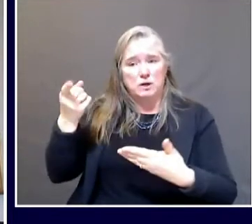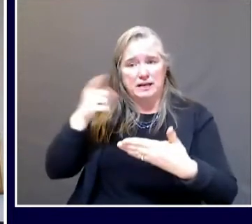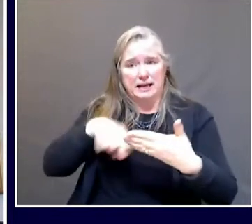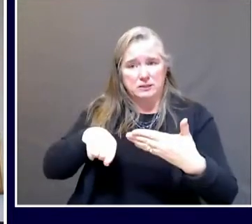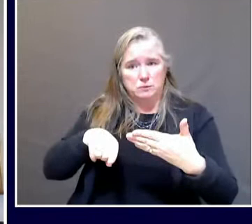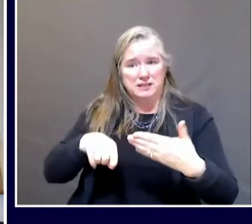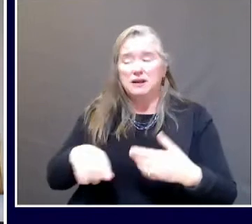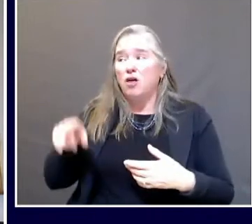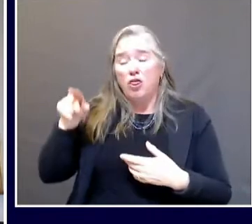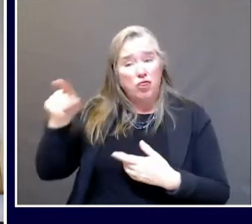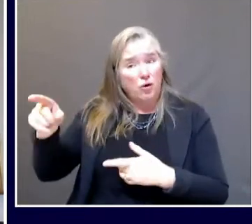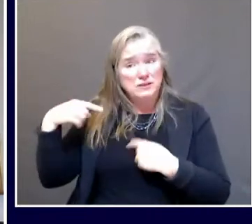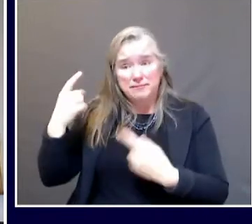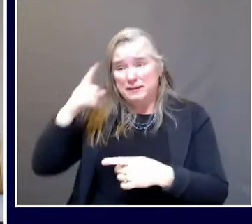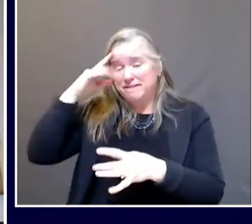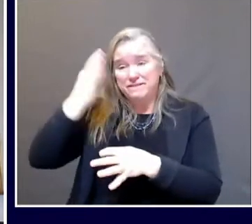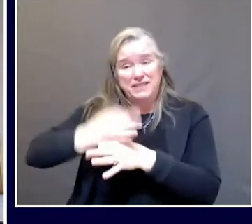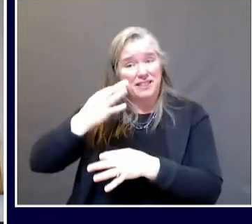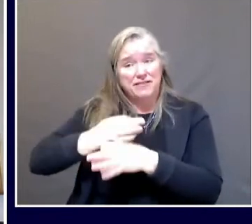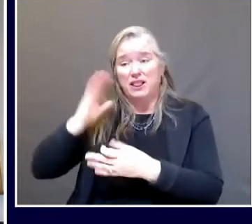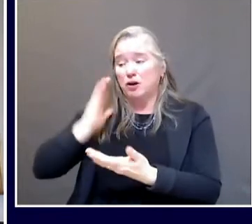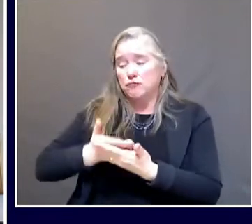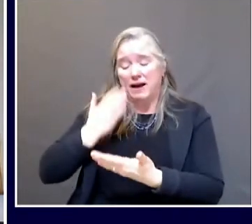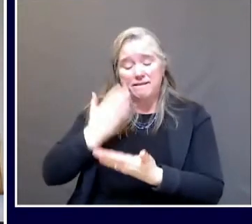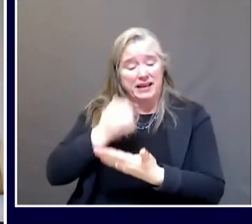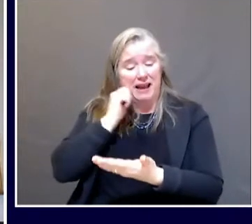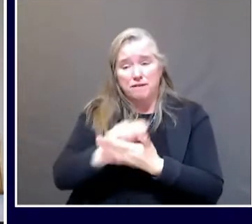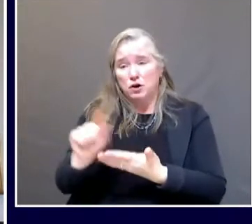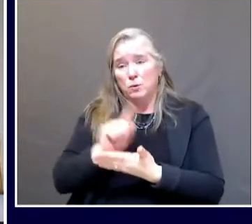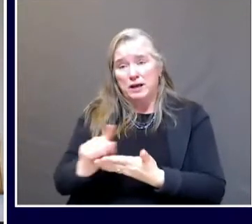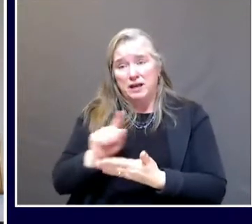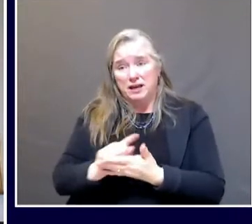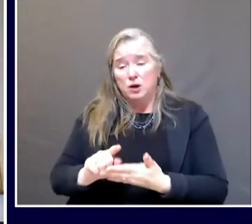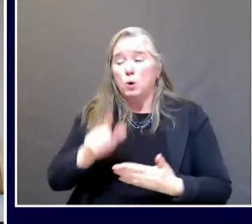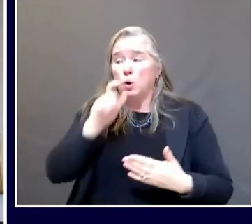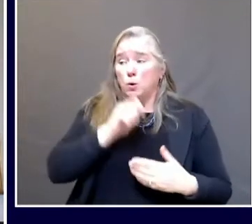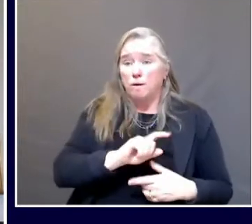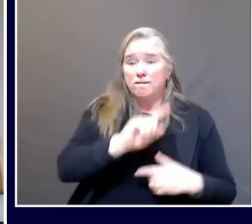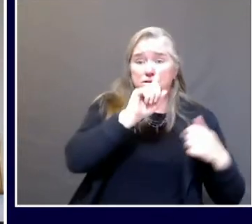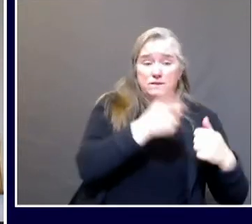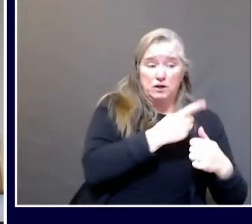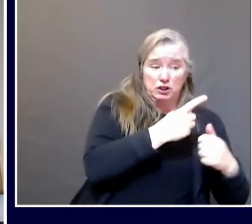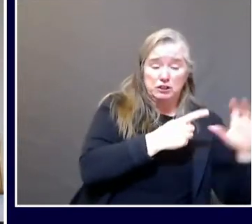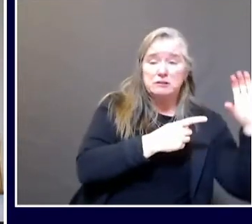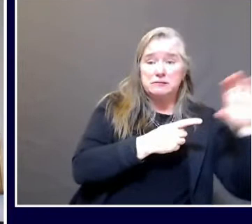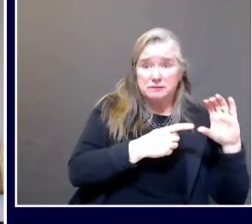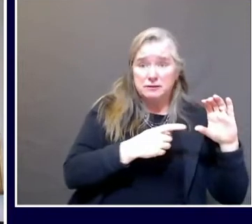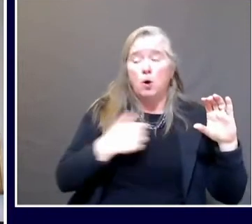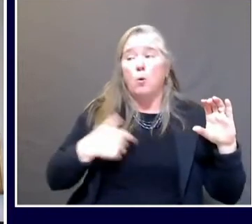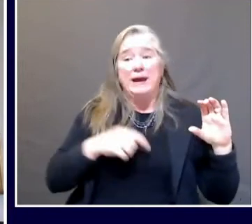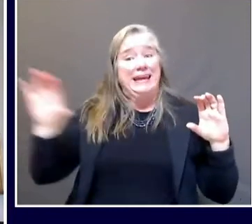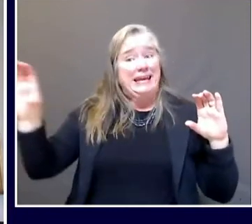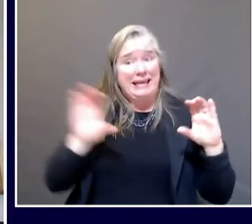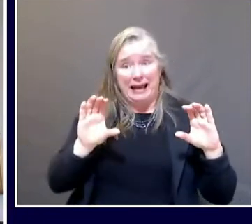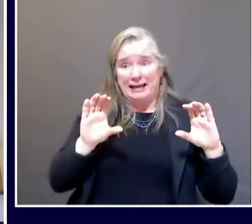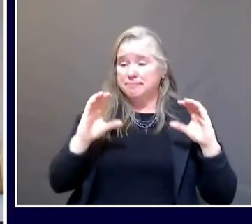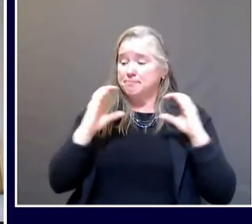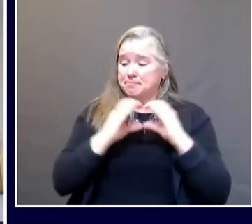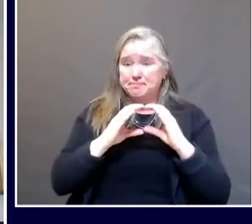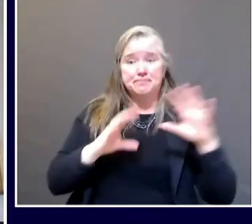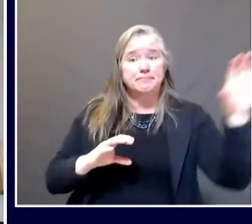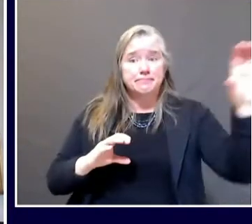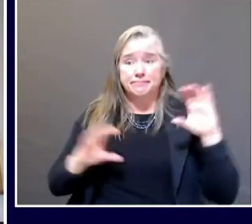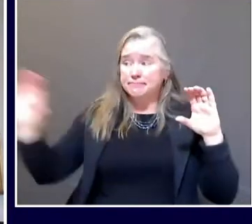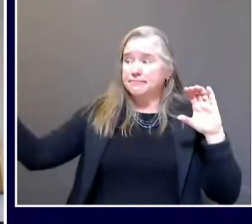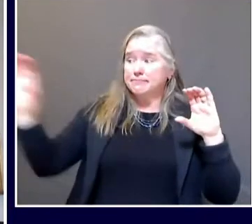arriving faithfully every single week in conjunction with the first doses. So at this time, we have no reason to believe that there will not